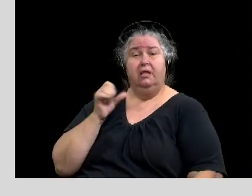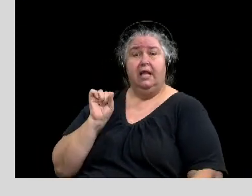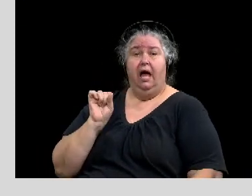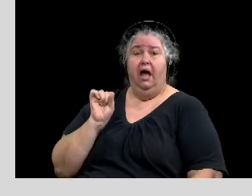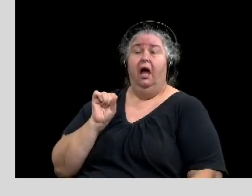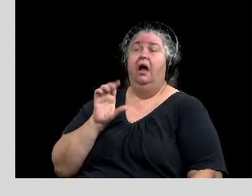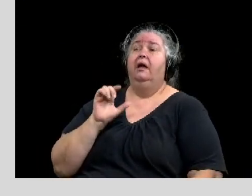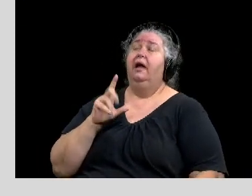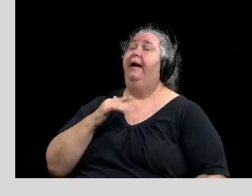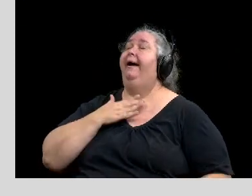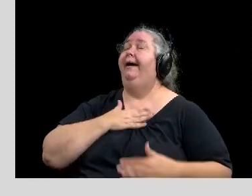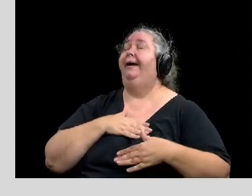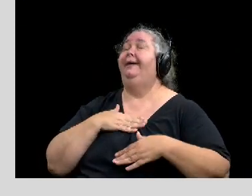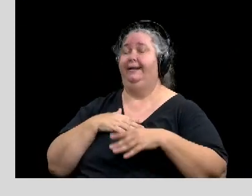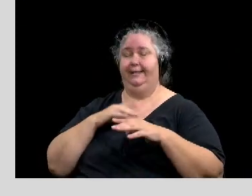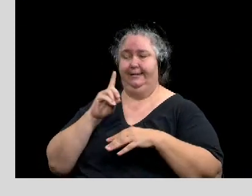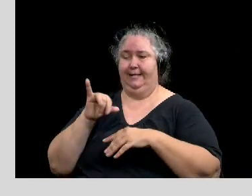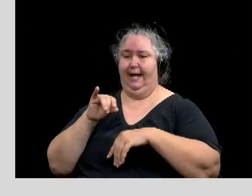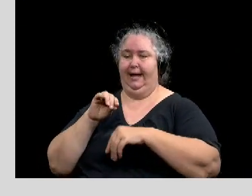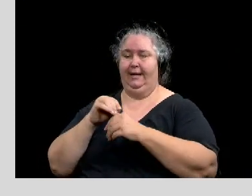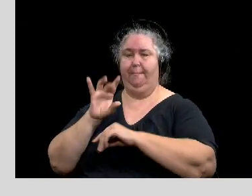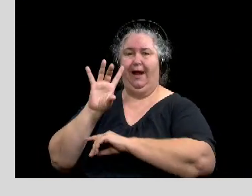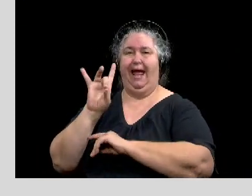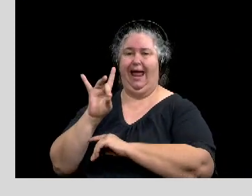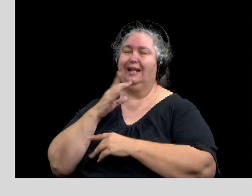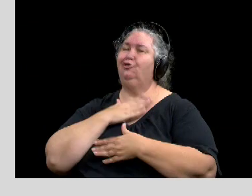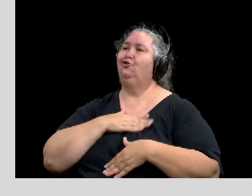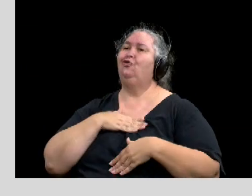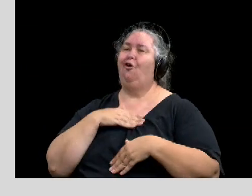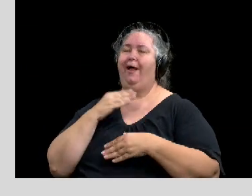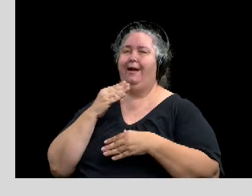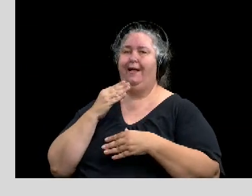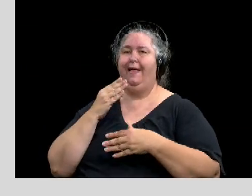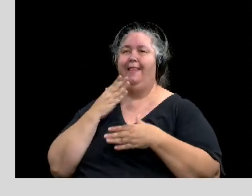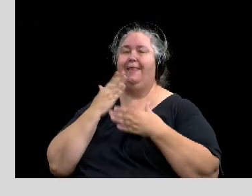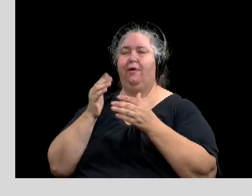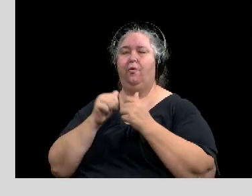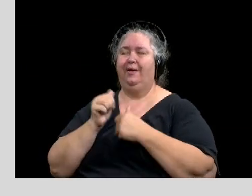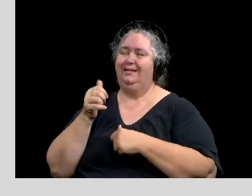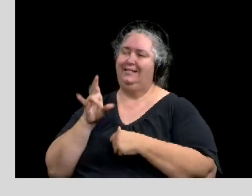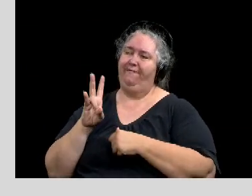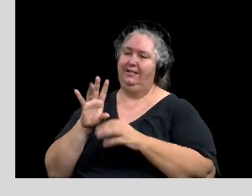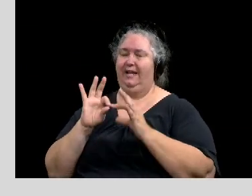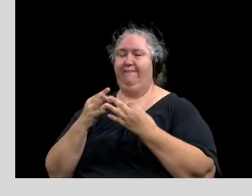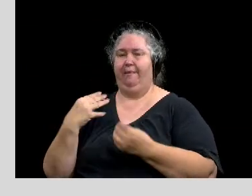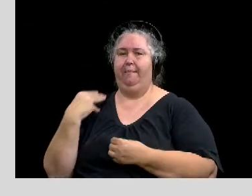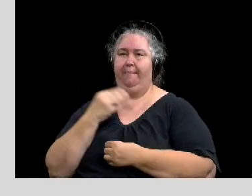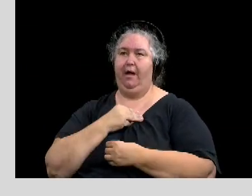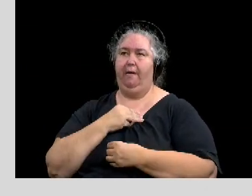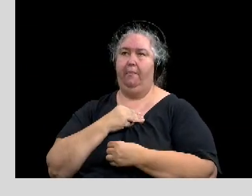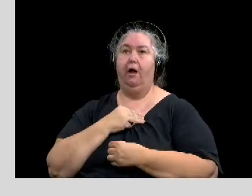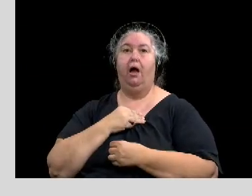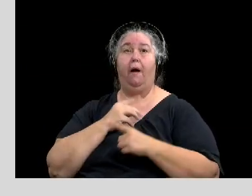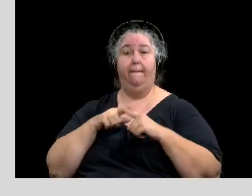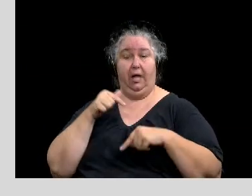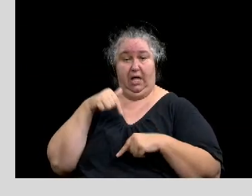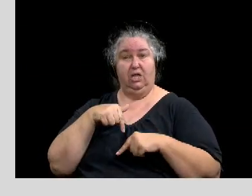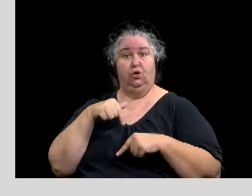Casey enjoyed, on day 8, Casey enjoyed Thanksgiving with 17 family members while contagious.